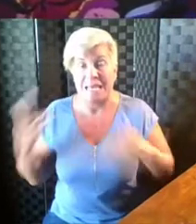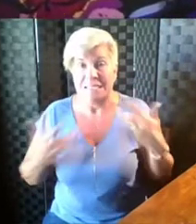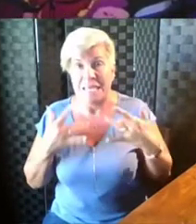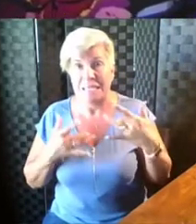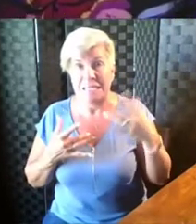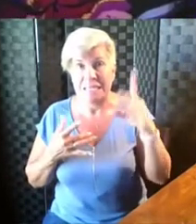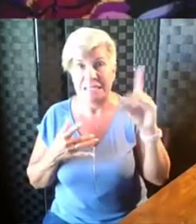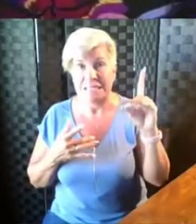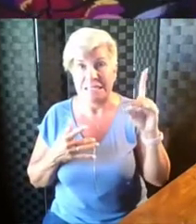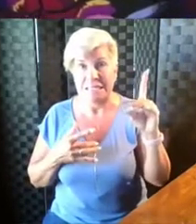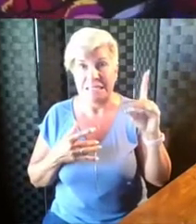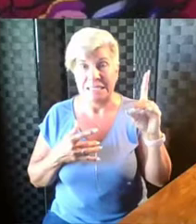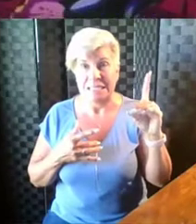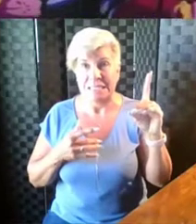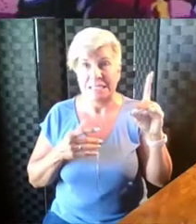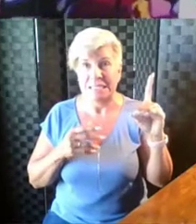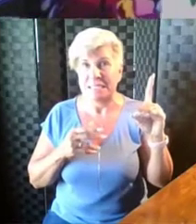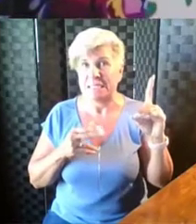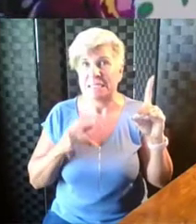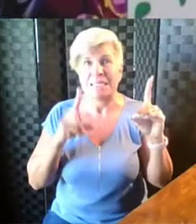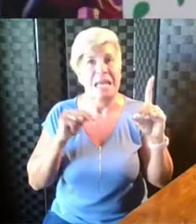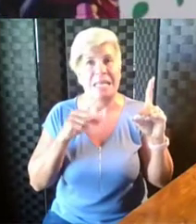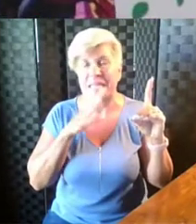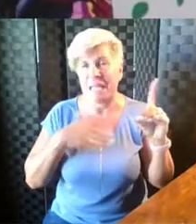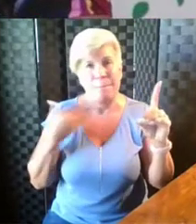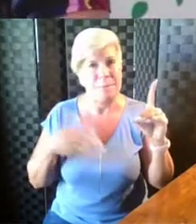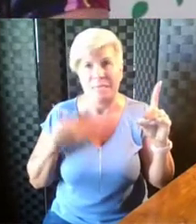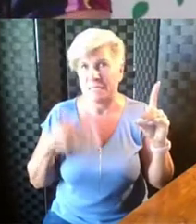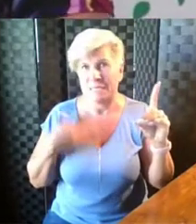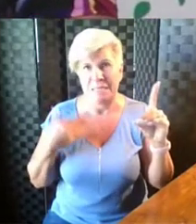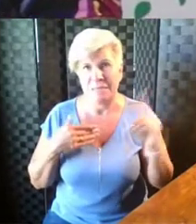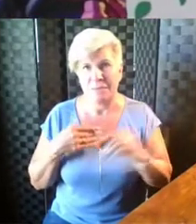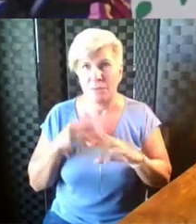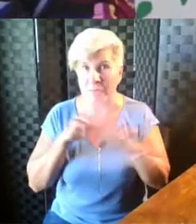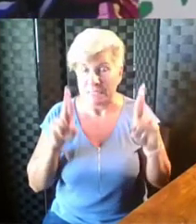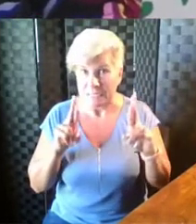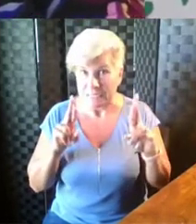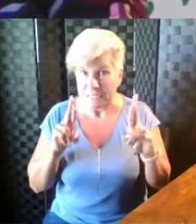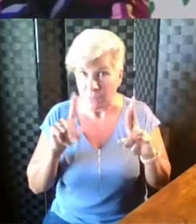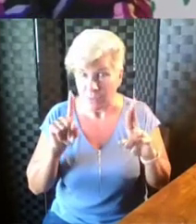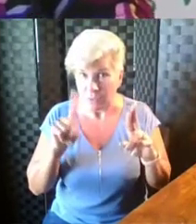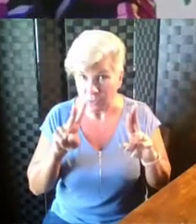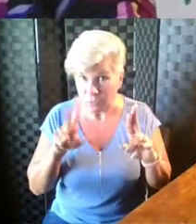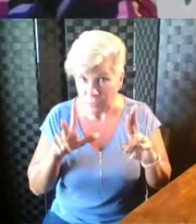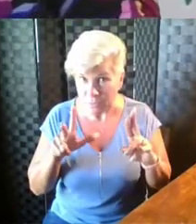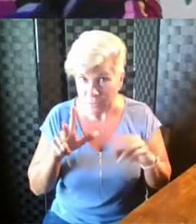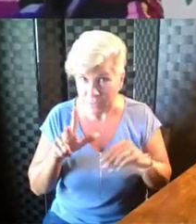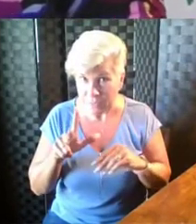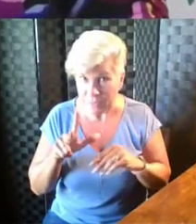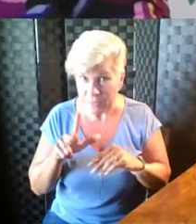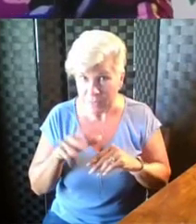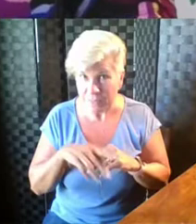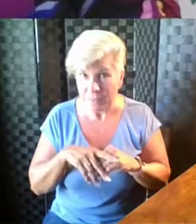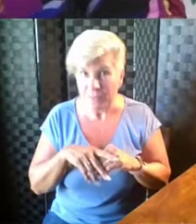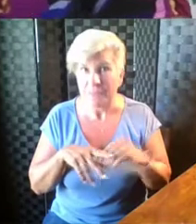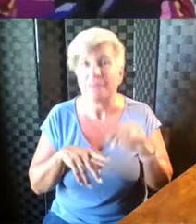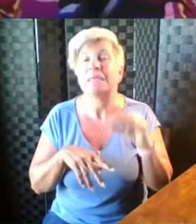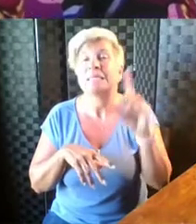C, excited, or D, unhappy. Ready? 1, 2, 3,